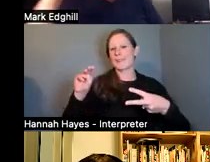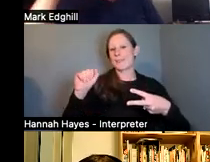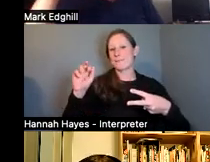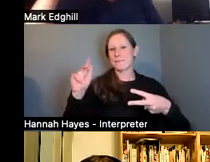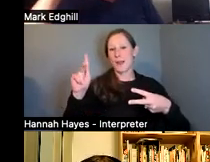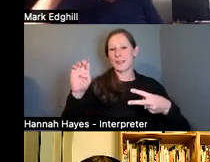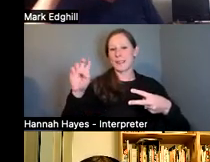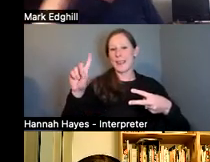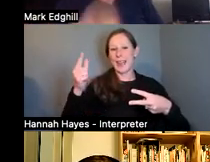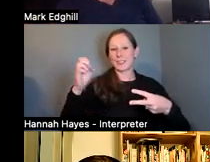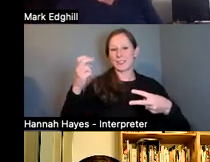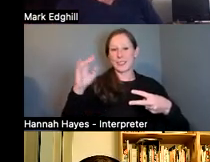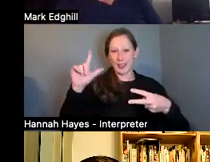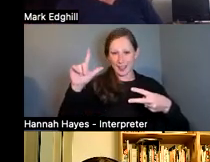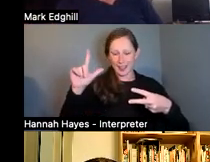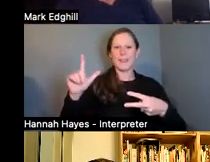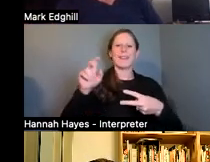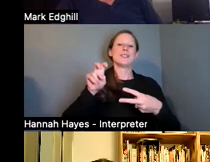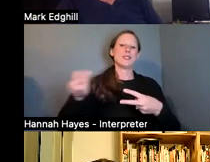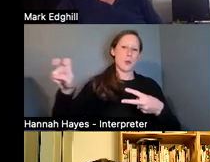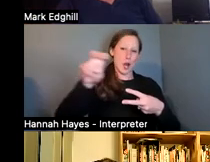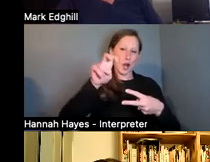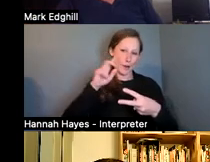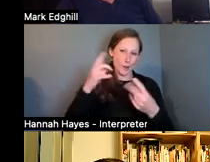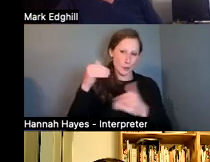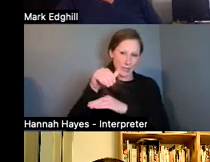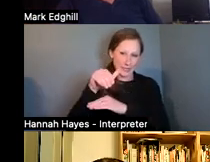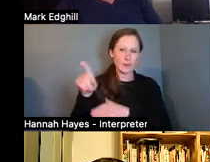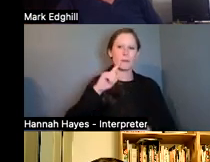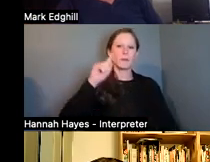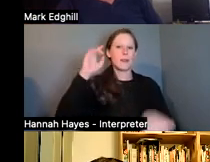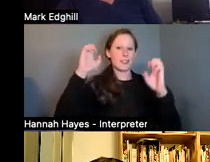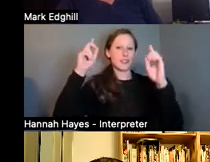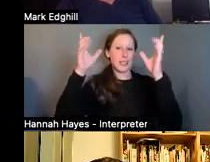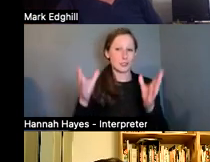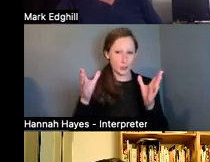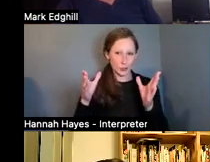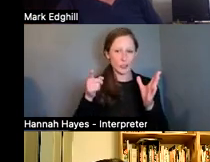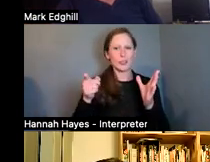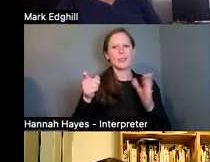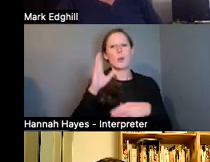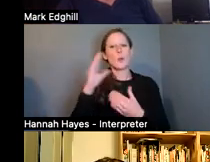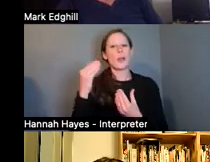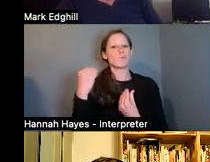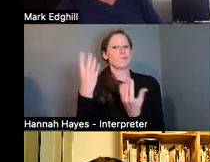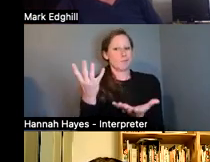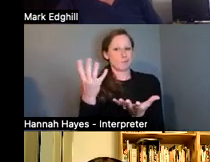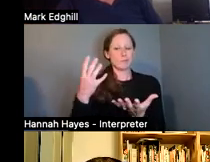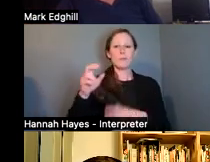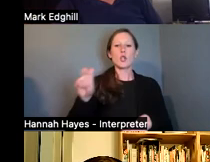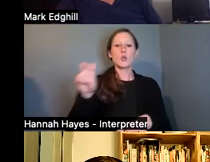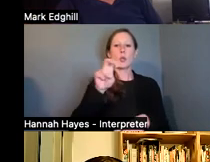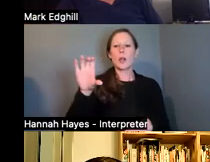Edghill, who is giving the tour for tonight. Mark is a deaf educator and is going to be giving us a tour of CAM's